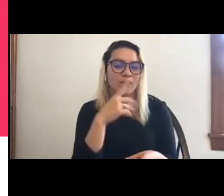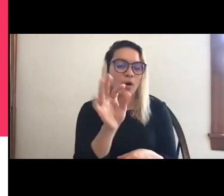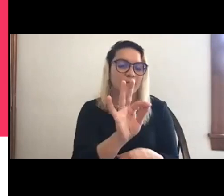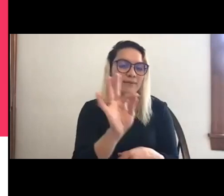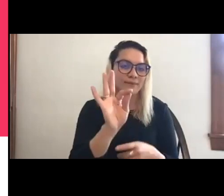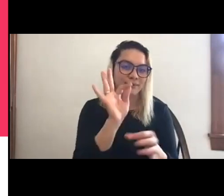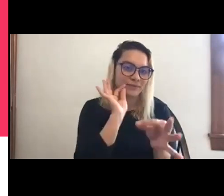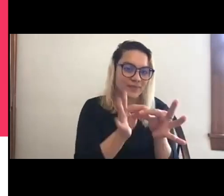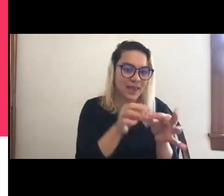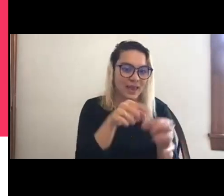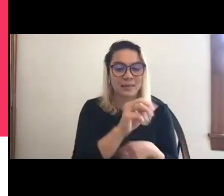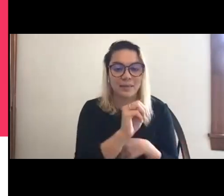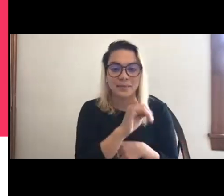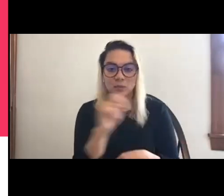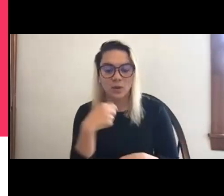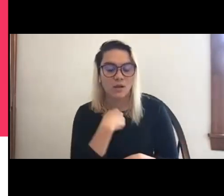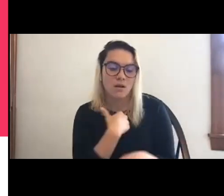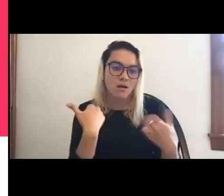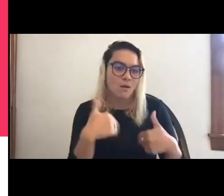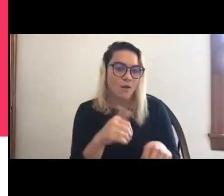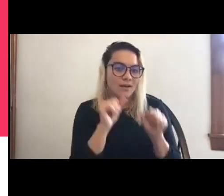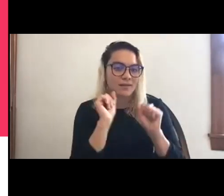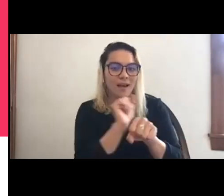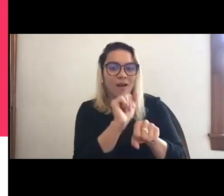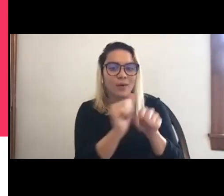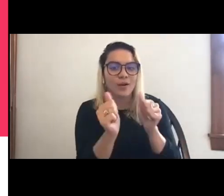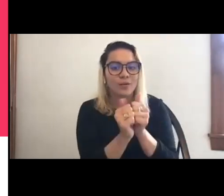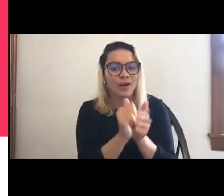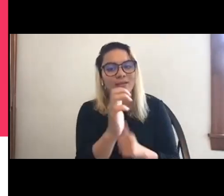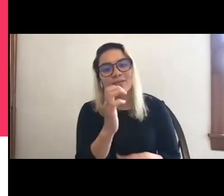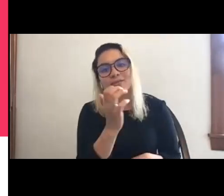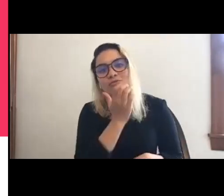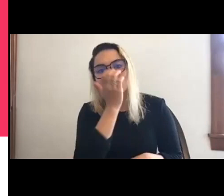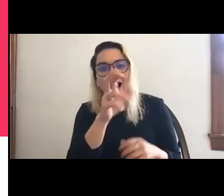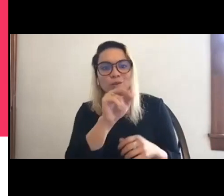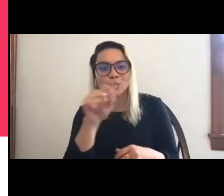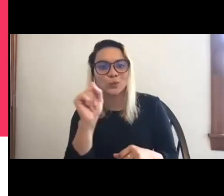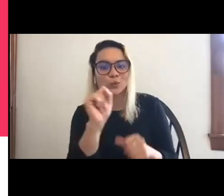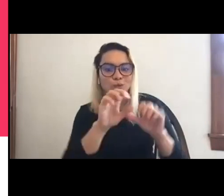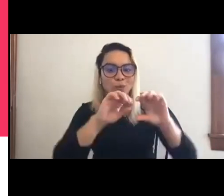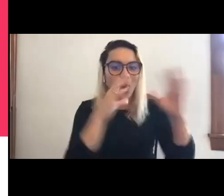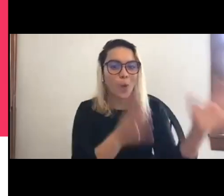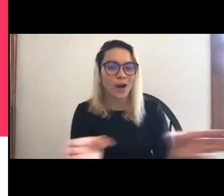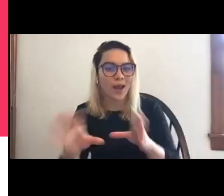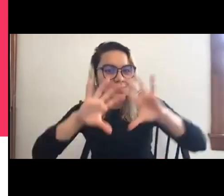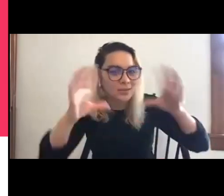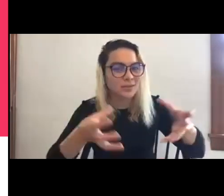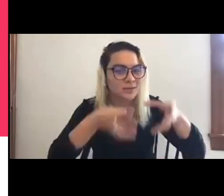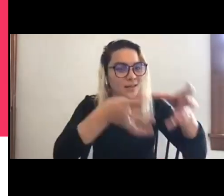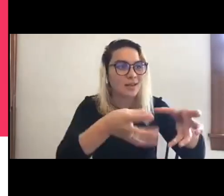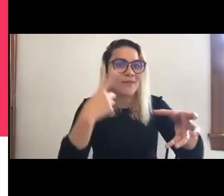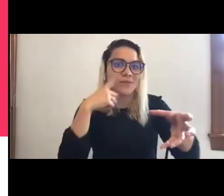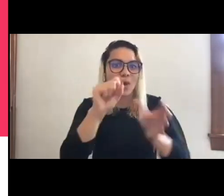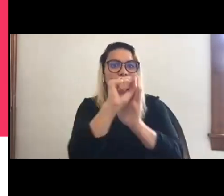to do the amazing work of grassroots organizing with a statewide coalition in Minnesota.